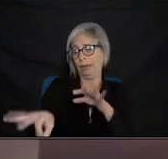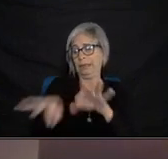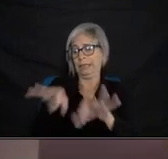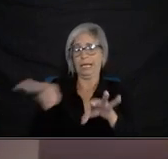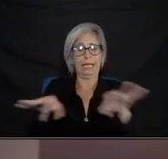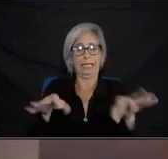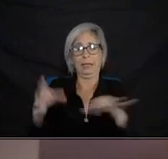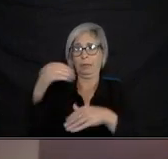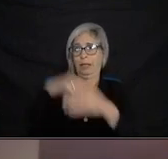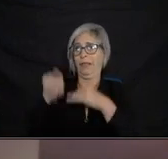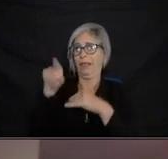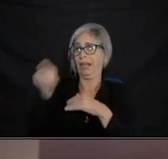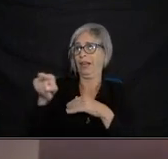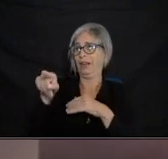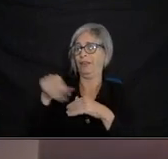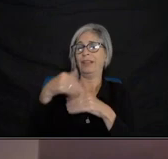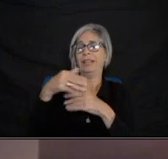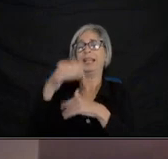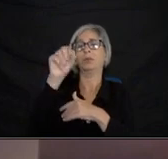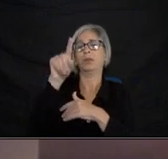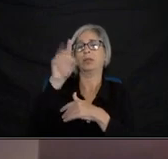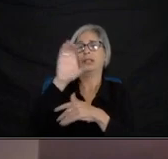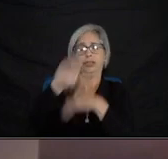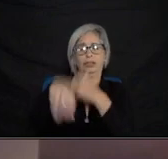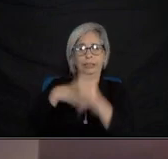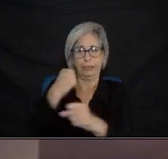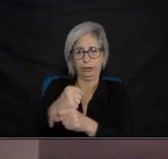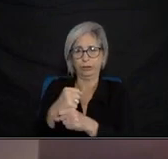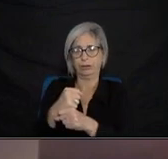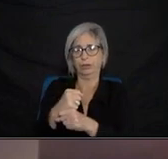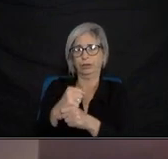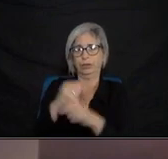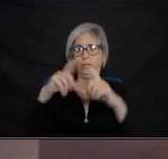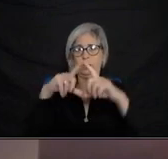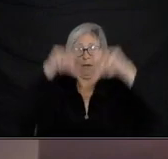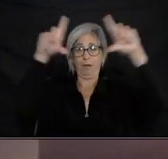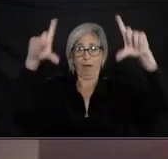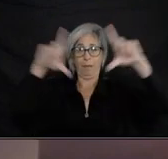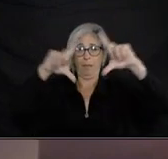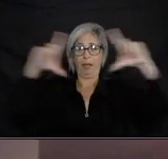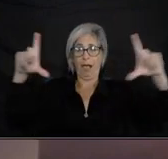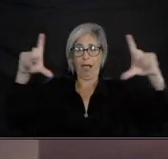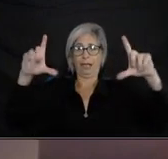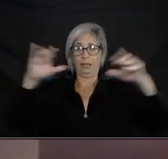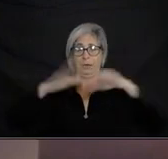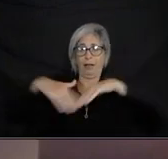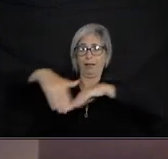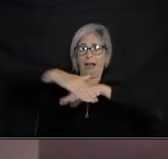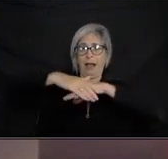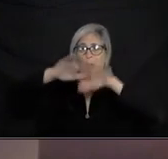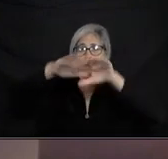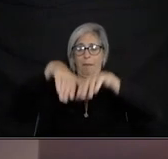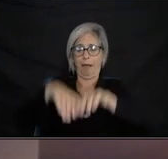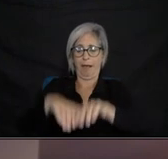and put in here for the next 100 years. And we've got a plaque that'll be placed on top of this after it's buried.